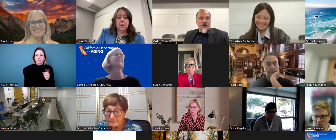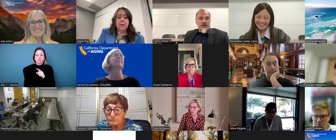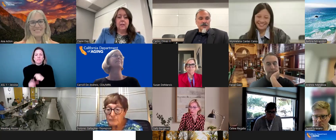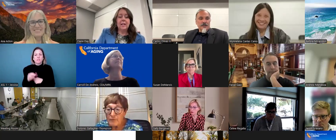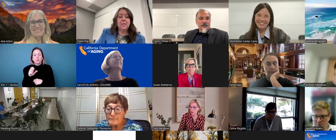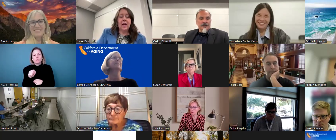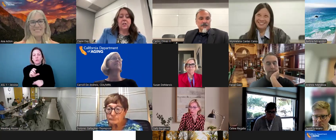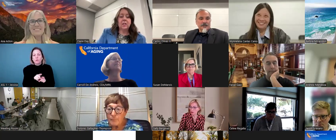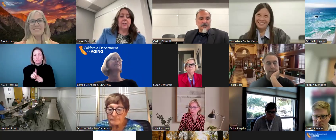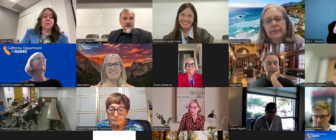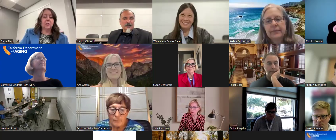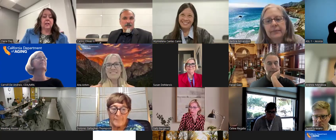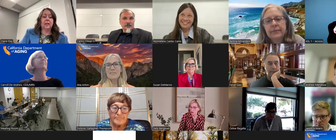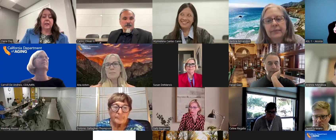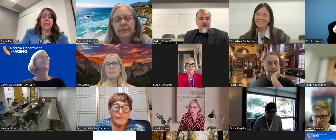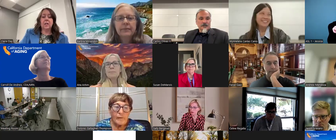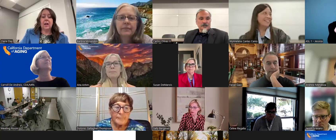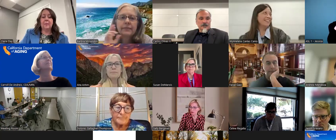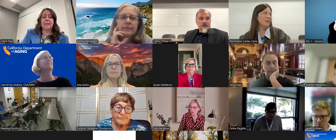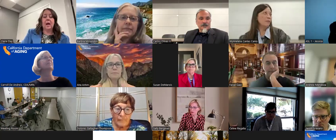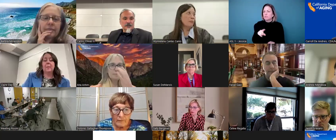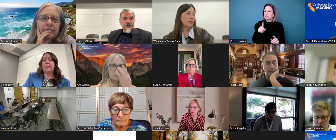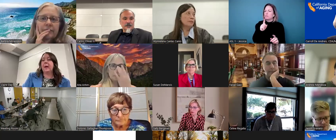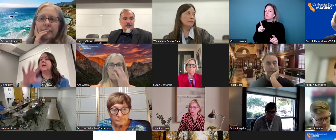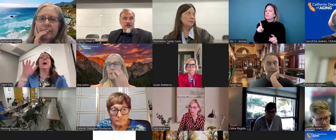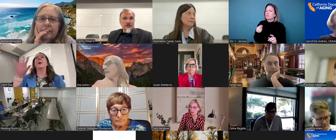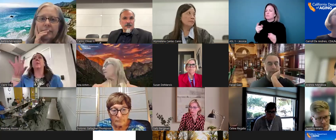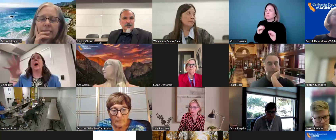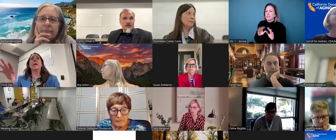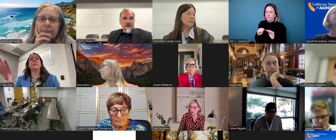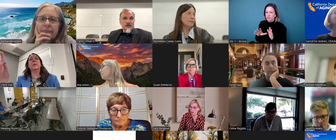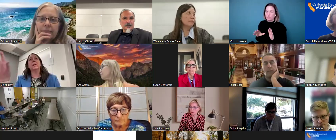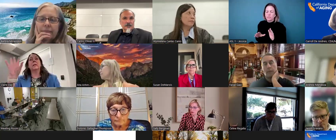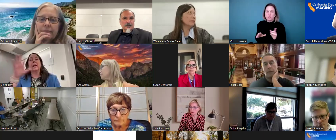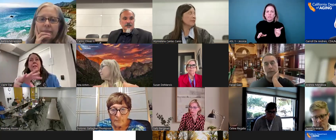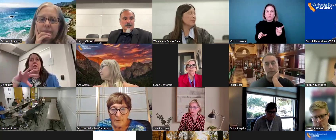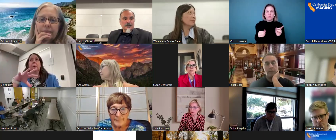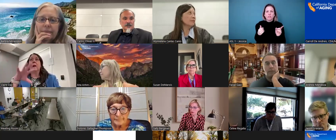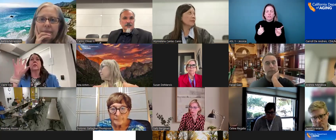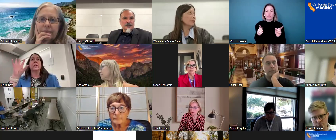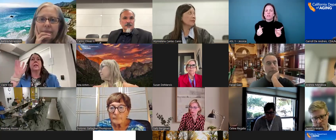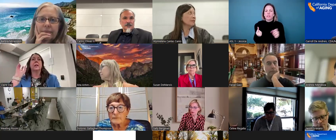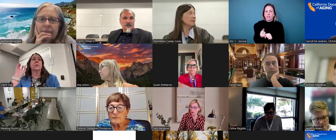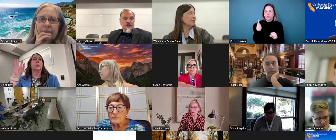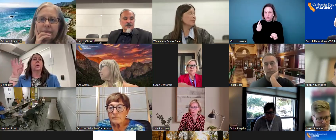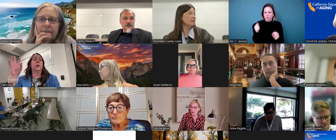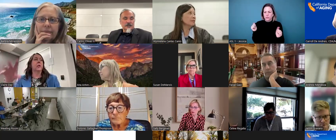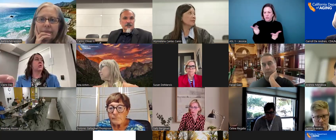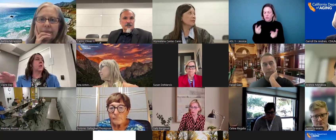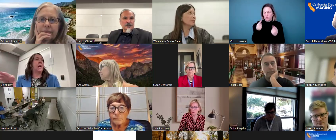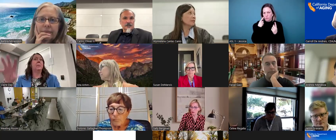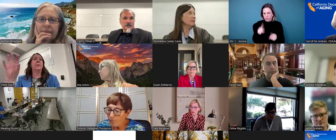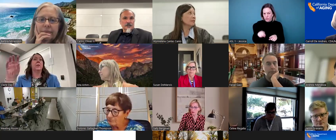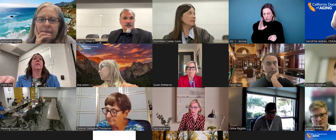with a question. Yeah, it's just a clarification, not about a topic, but last year we all agreed that we were